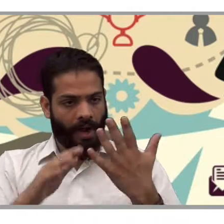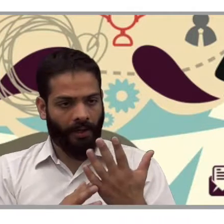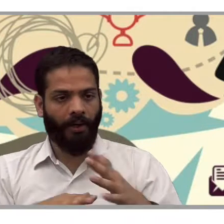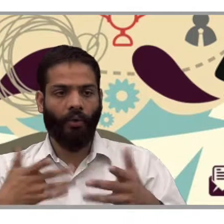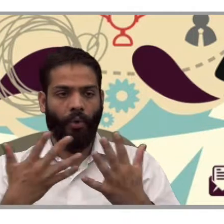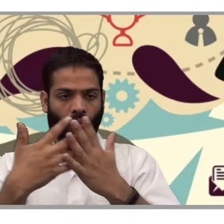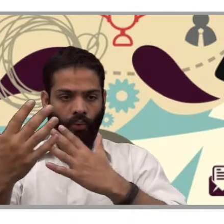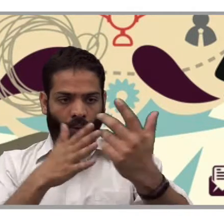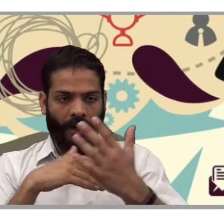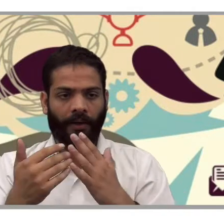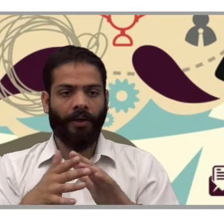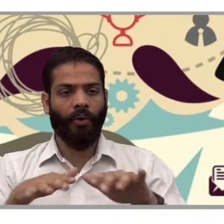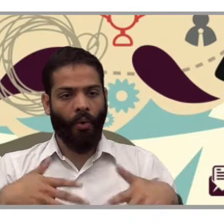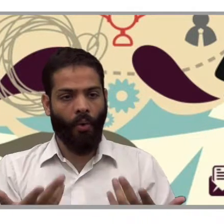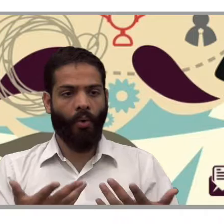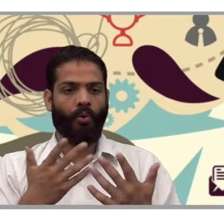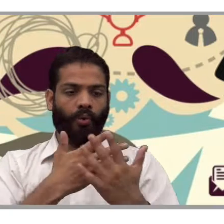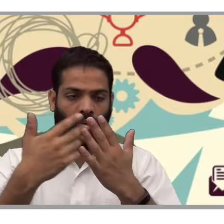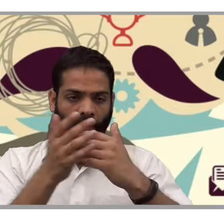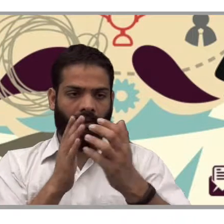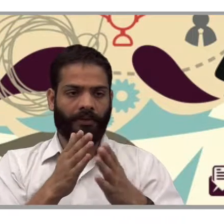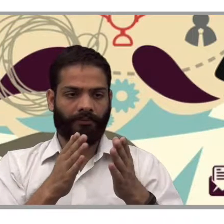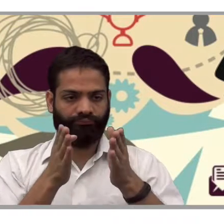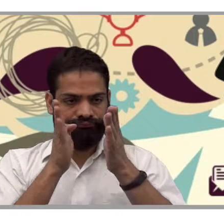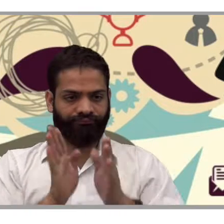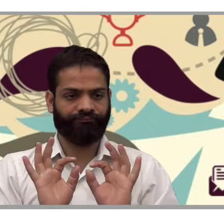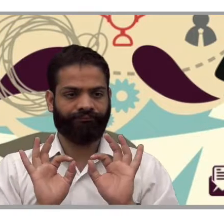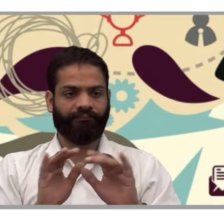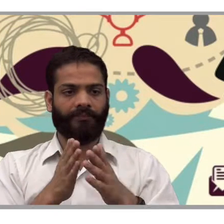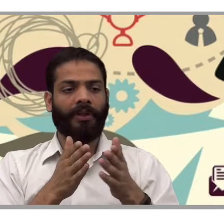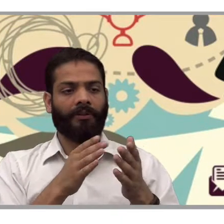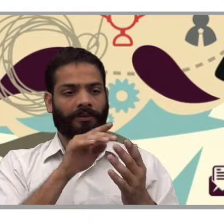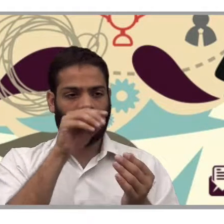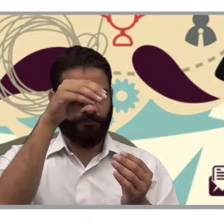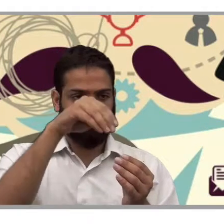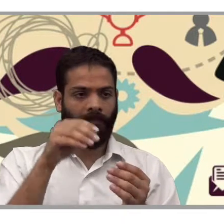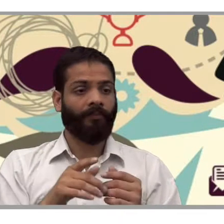For example, first category is change in direction of path movement.